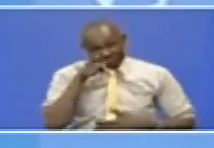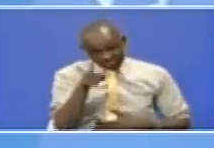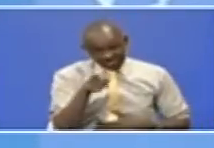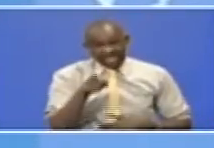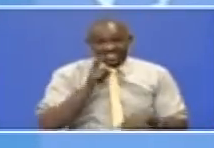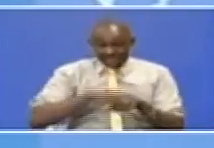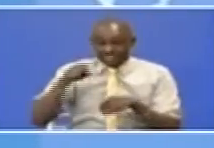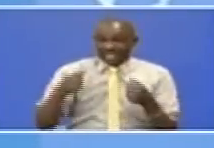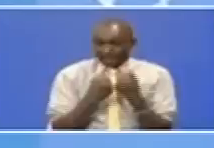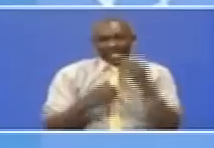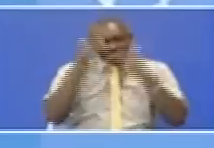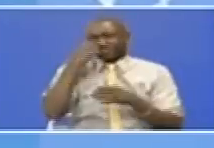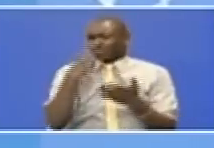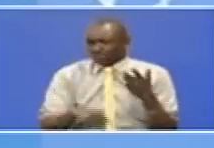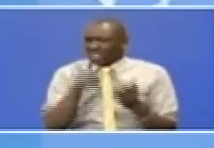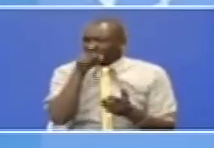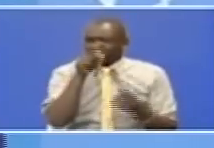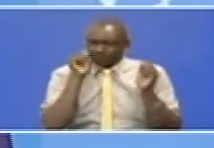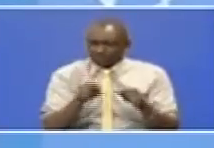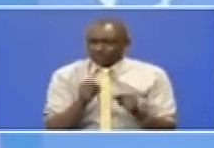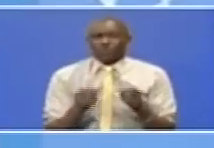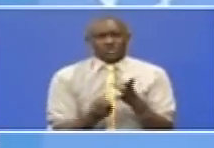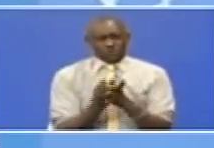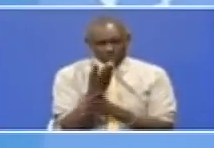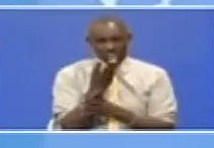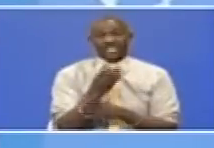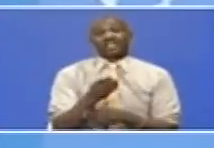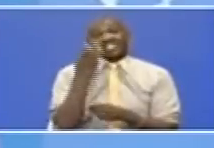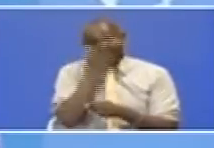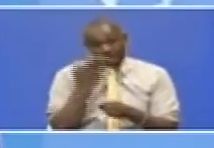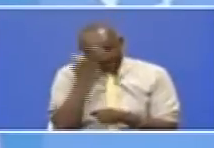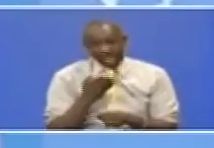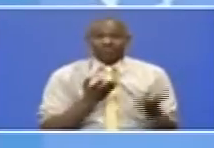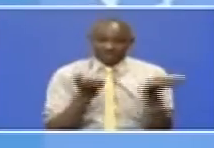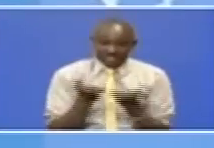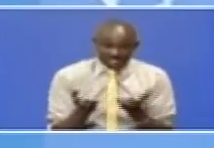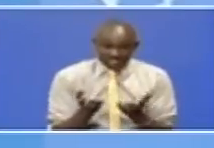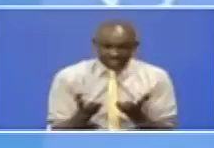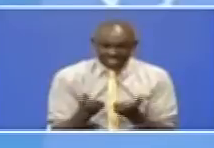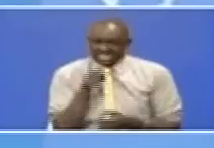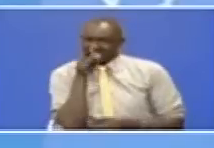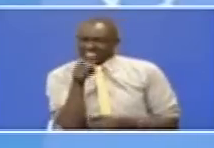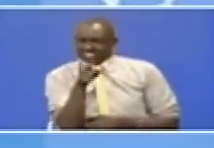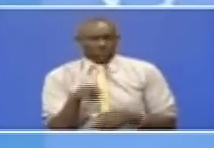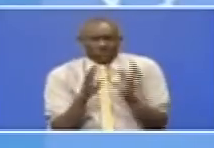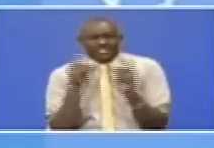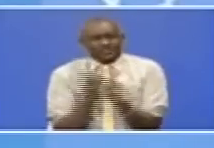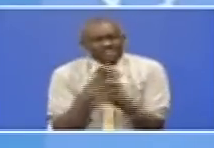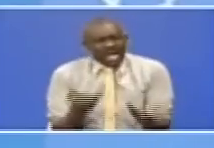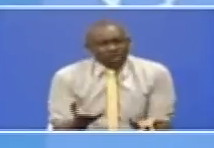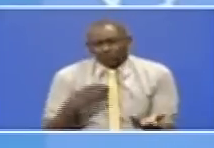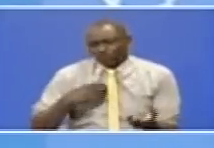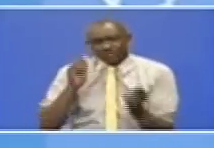production method that some experts say could spur growth in the beef production sector. But how different is this method from ranching